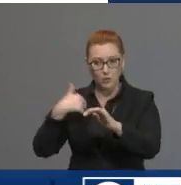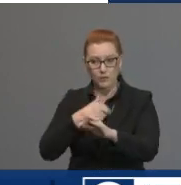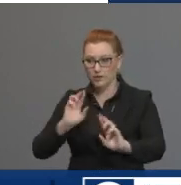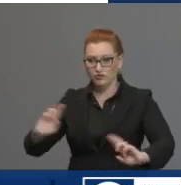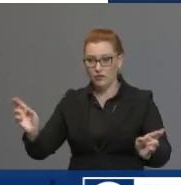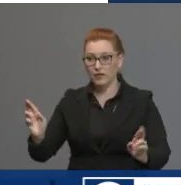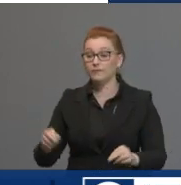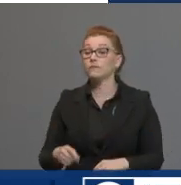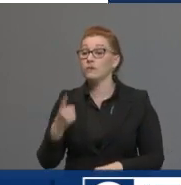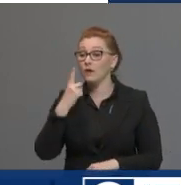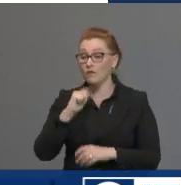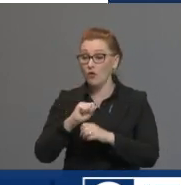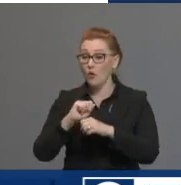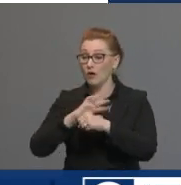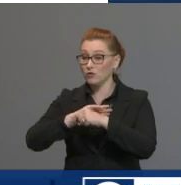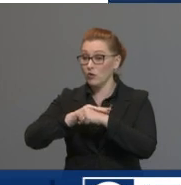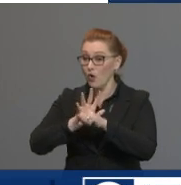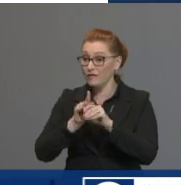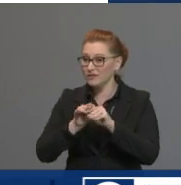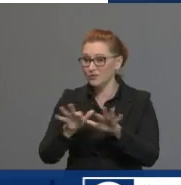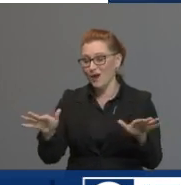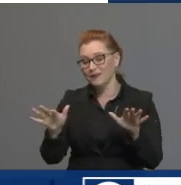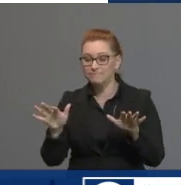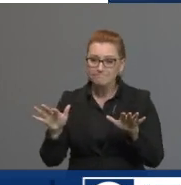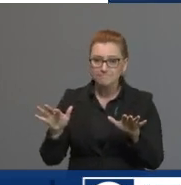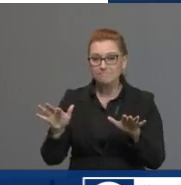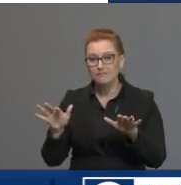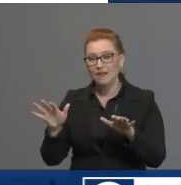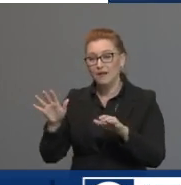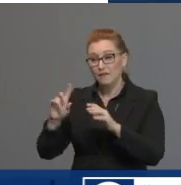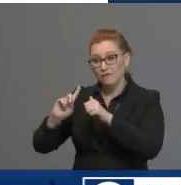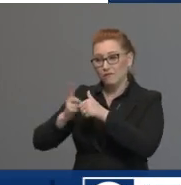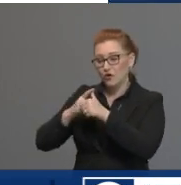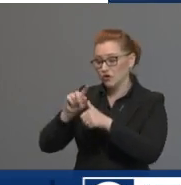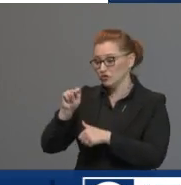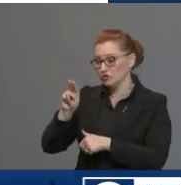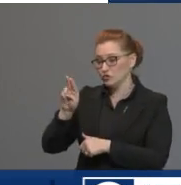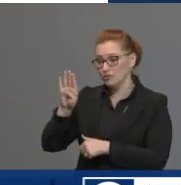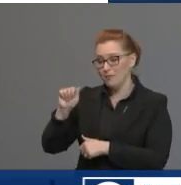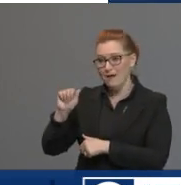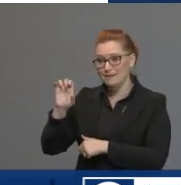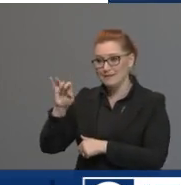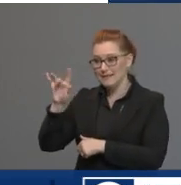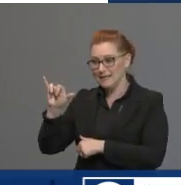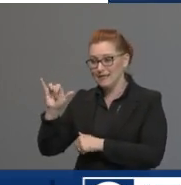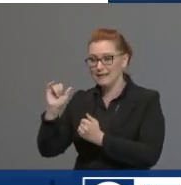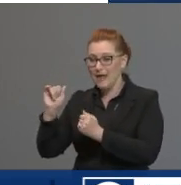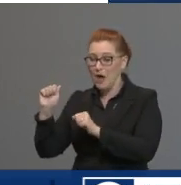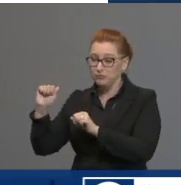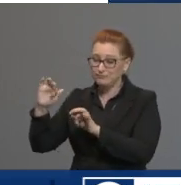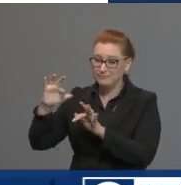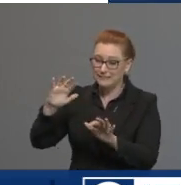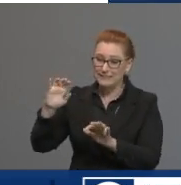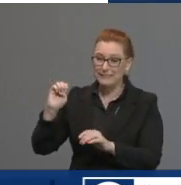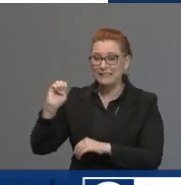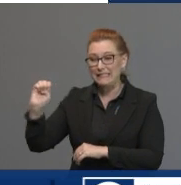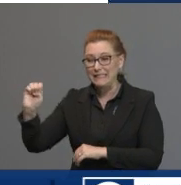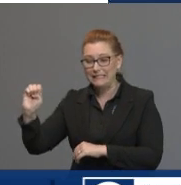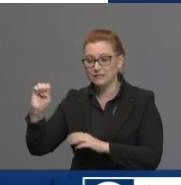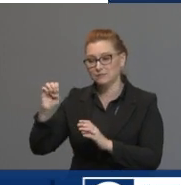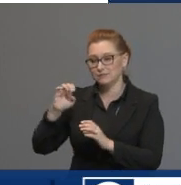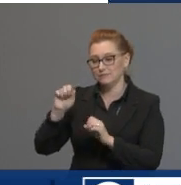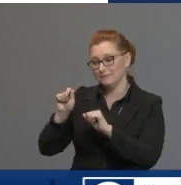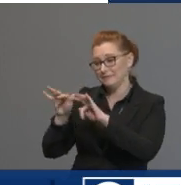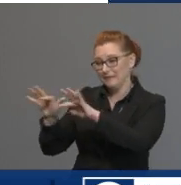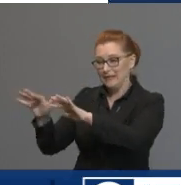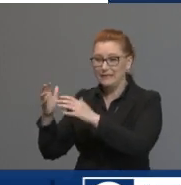spread of the disease, we've seen it kind of rotate from the Tuba City area further to the east, so that now most of the concentration